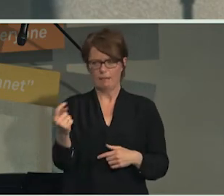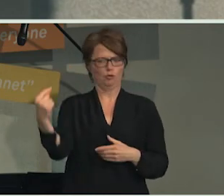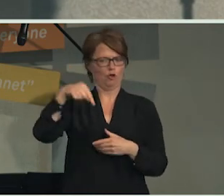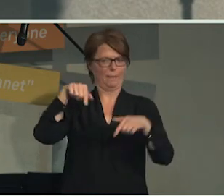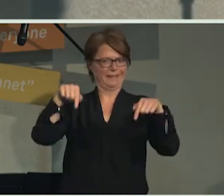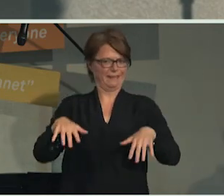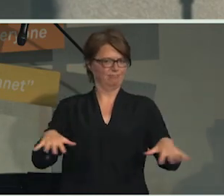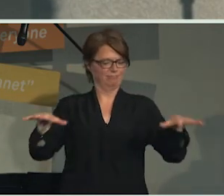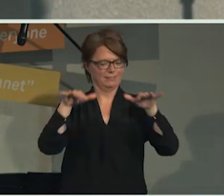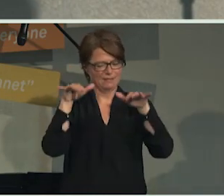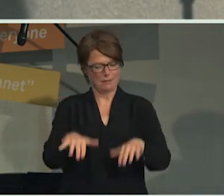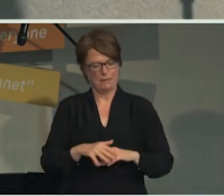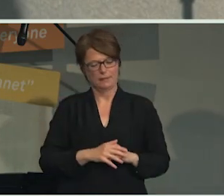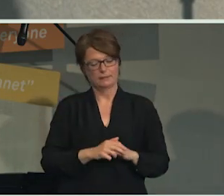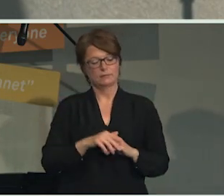committed practice.